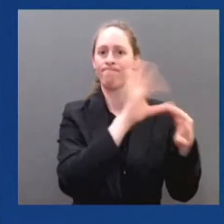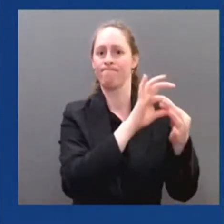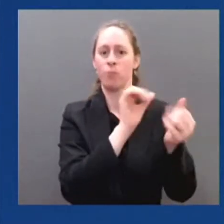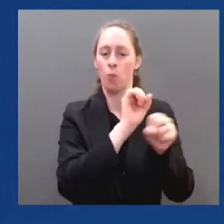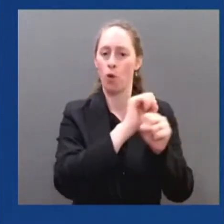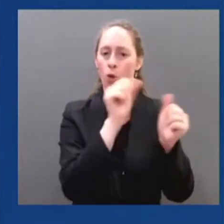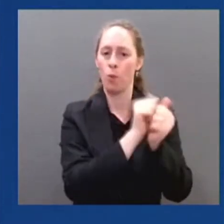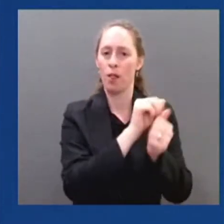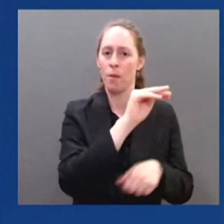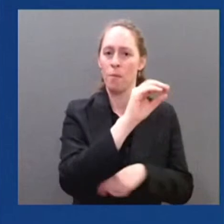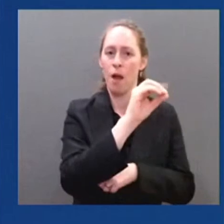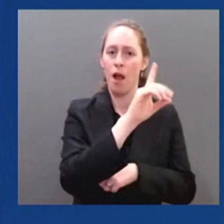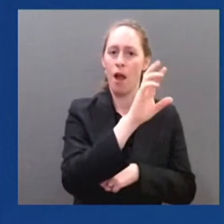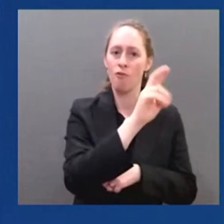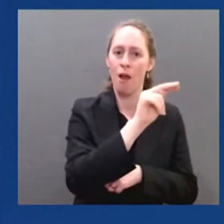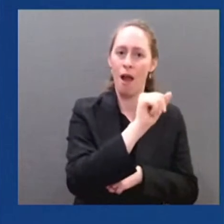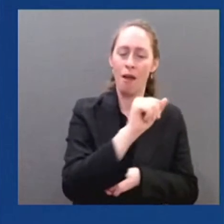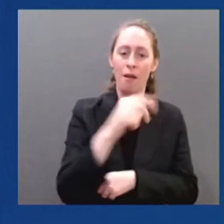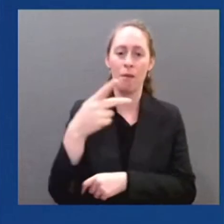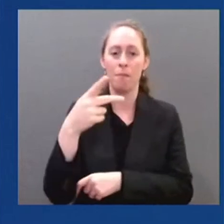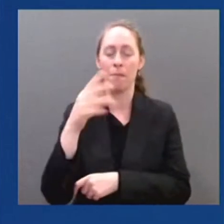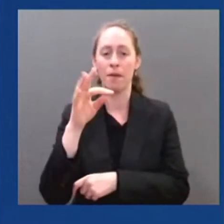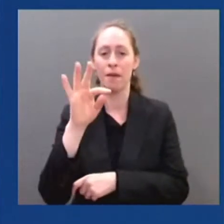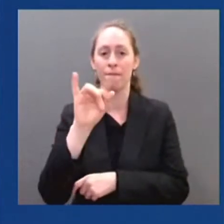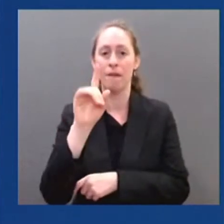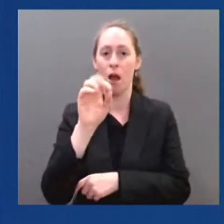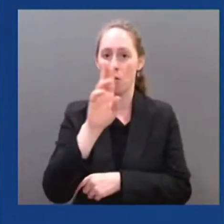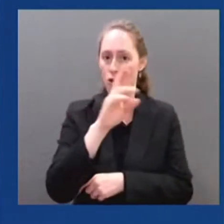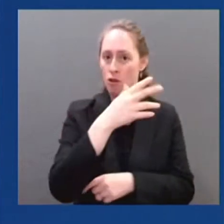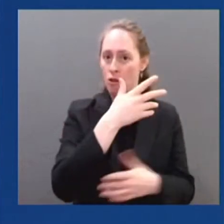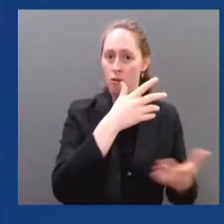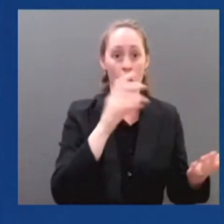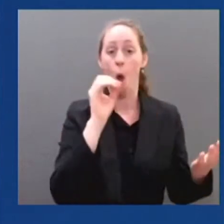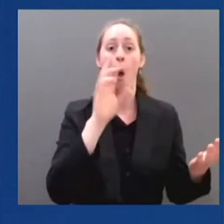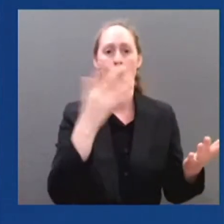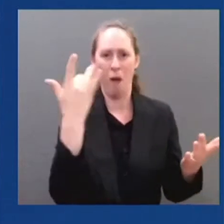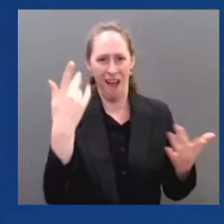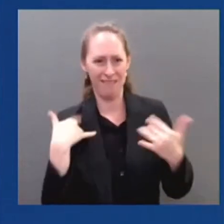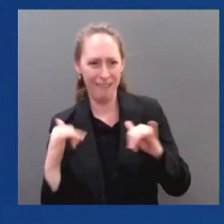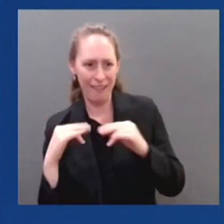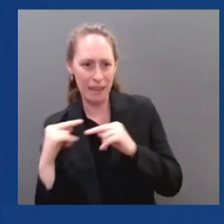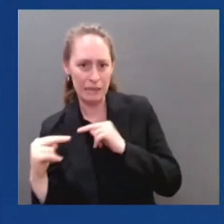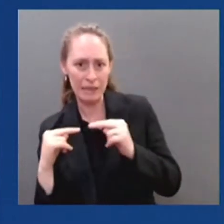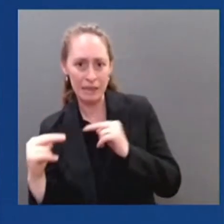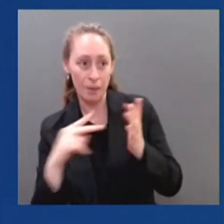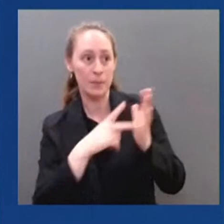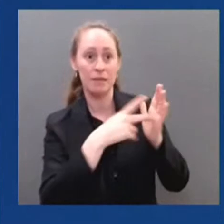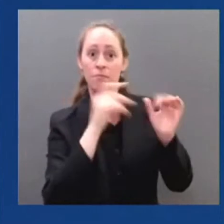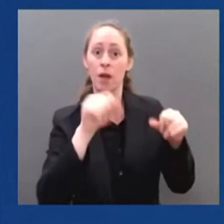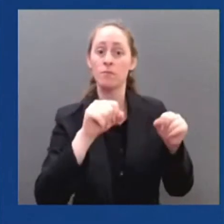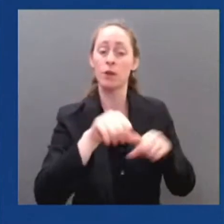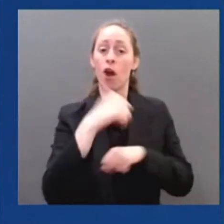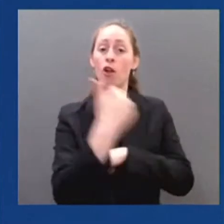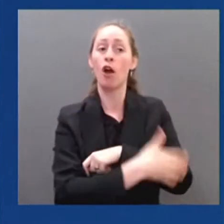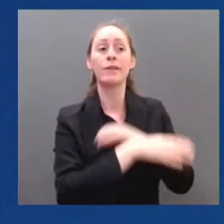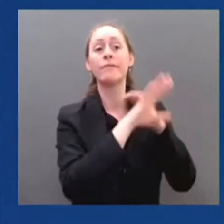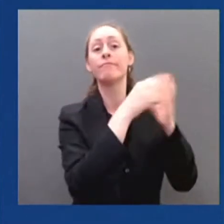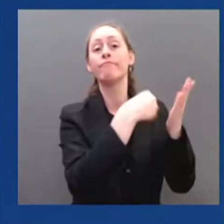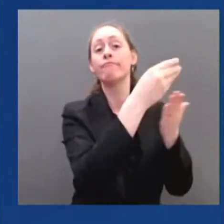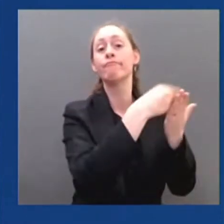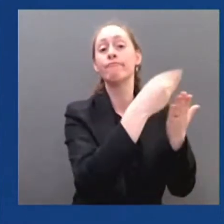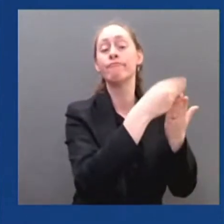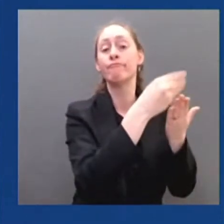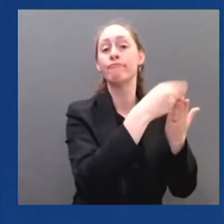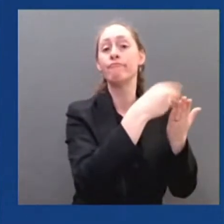in front of the line. So if you can clarify, is the U.S. still at the front of the line? And then relatedly, just on your last point there, you said there's no commercialization